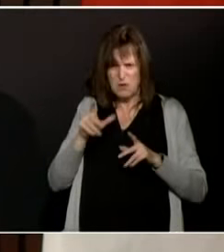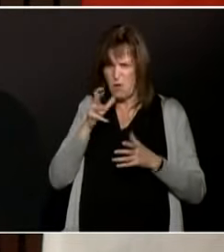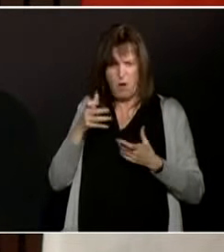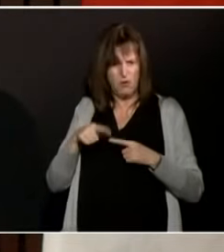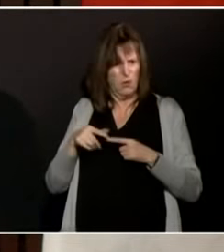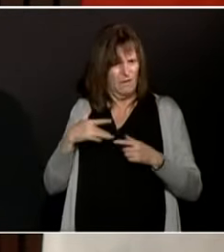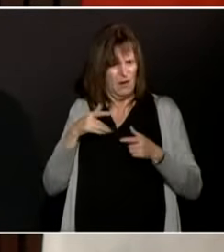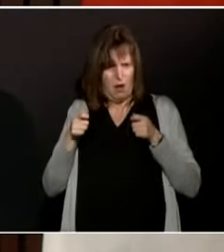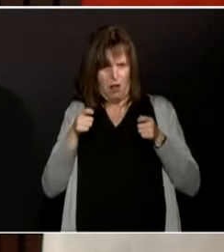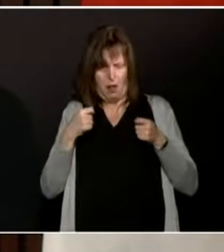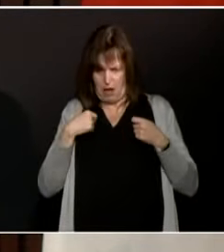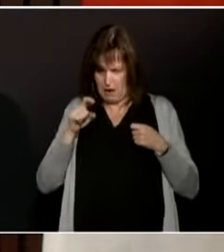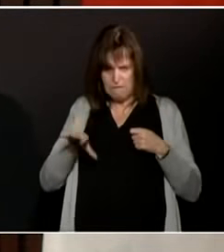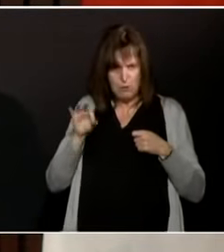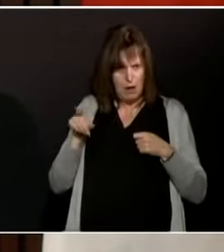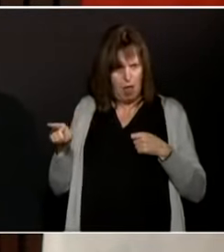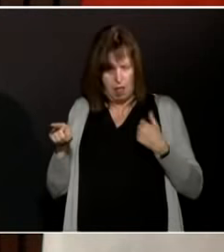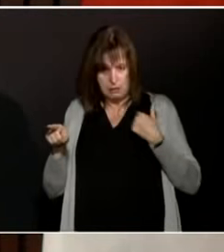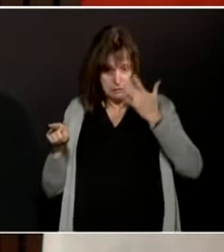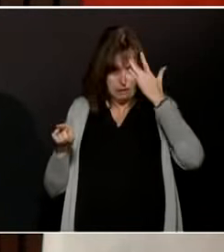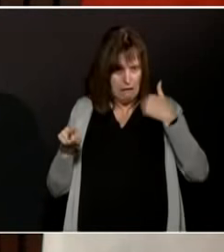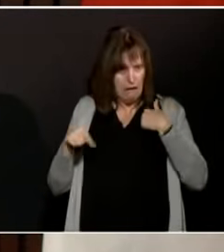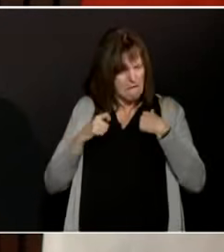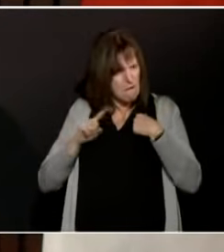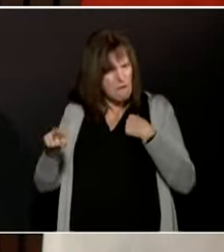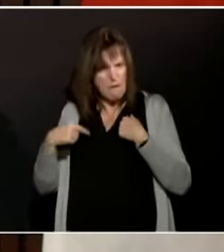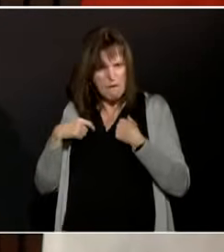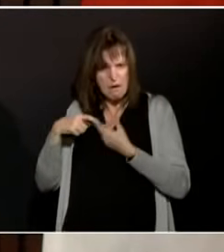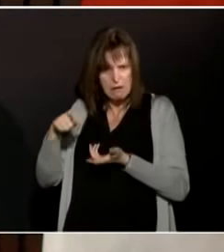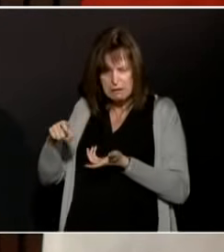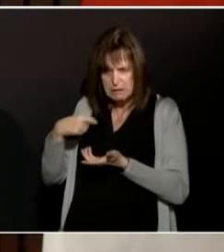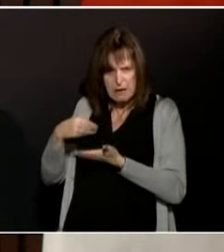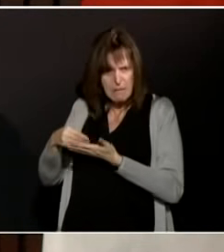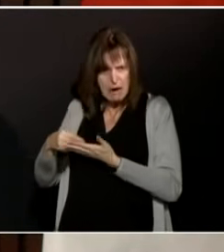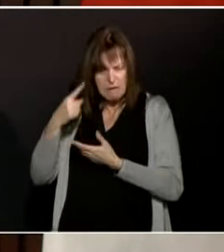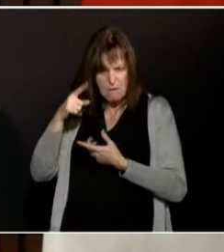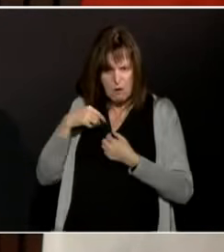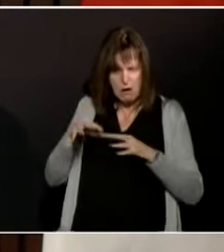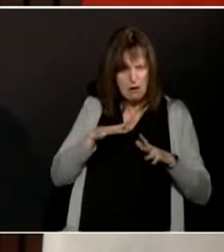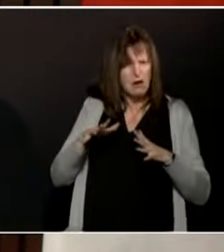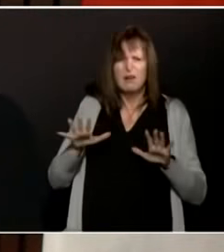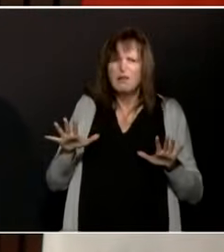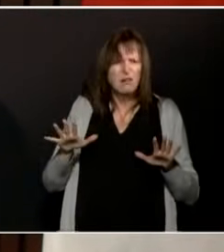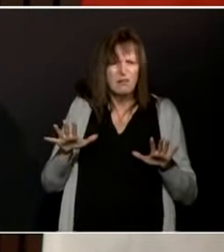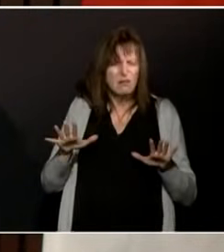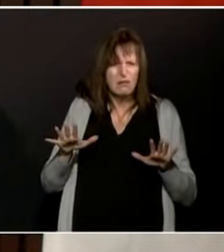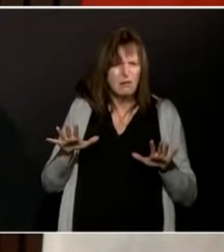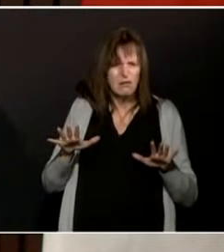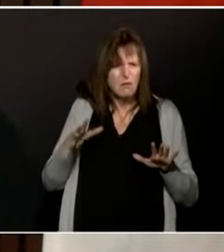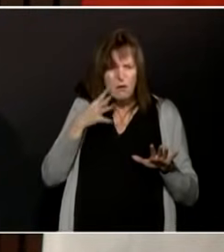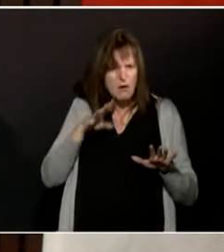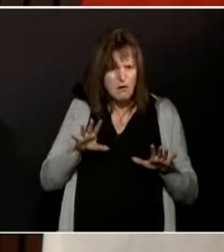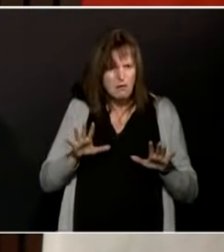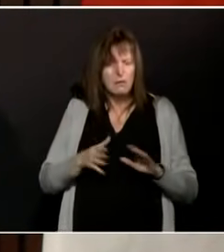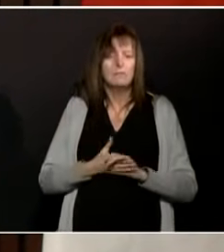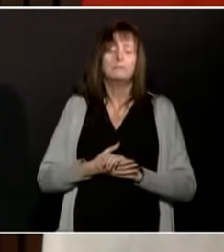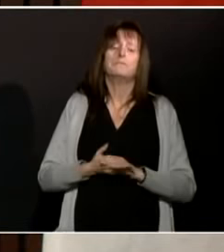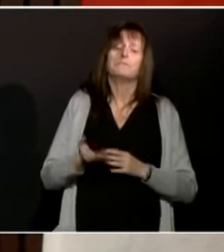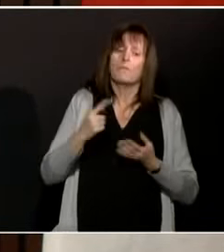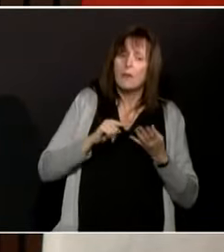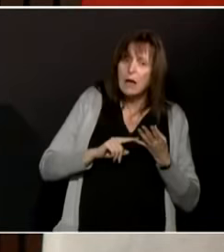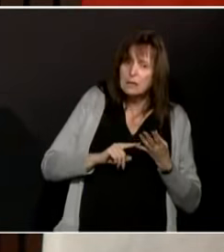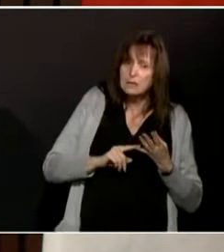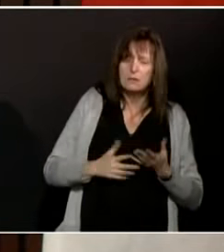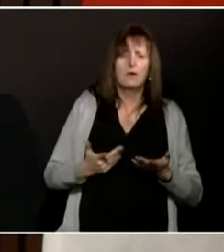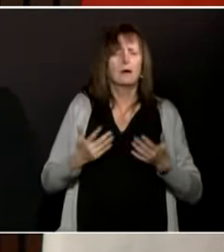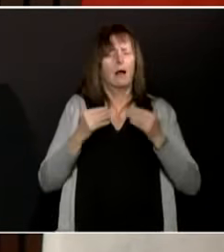Finally, we talked about workplace, talked about vaccination, limiting mobility. You've seen that there's been, Dr. Williams started to talk about this,